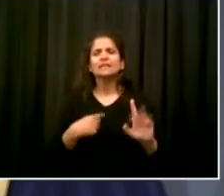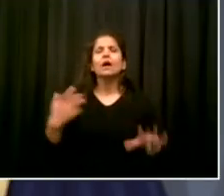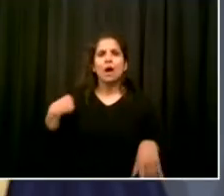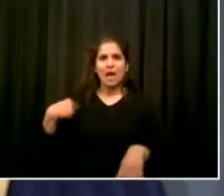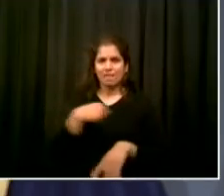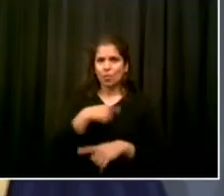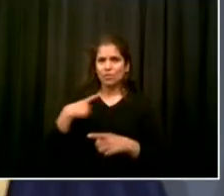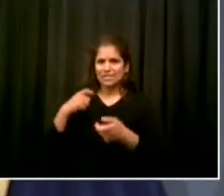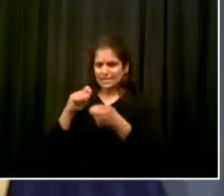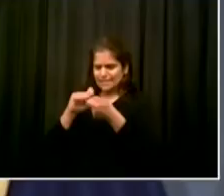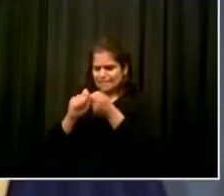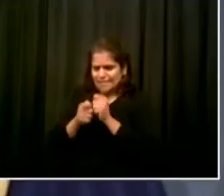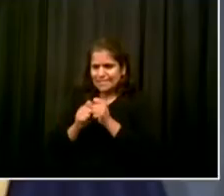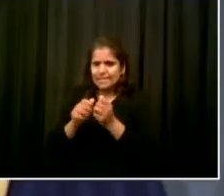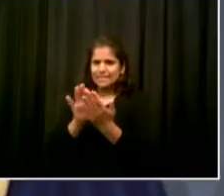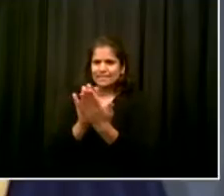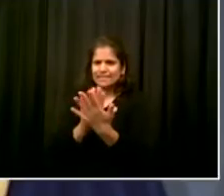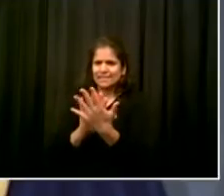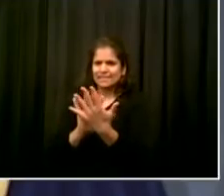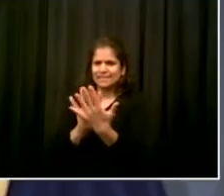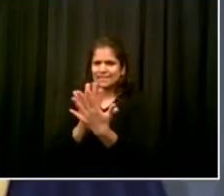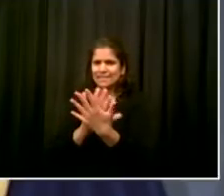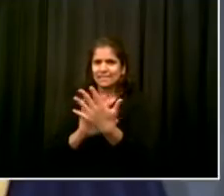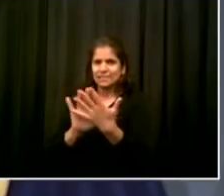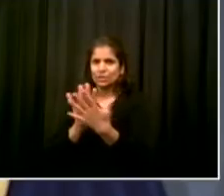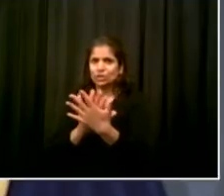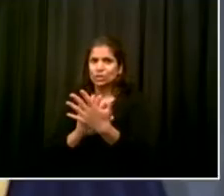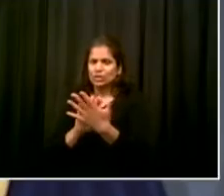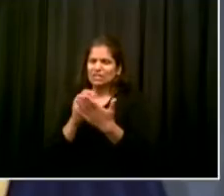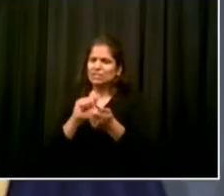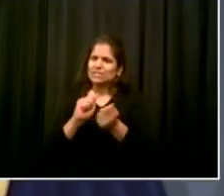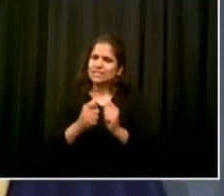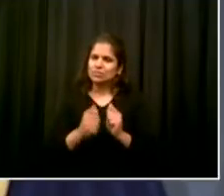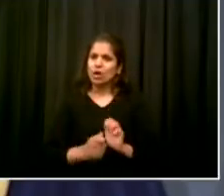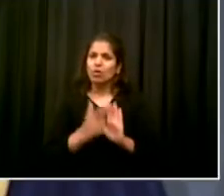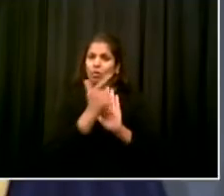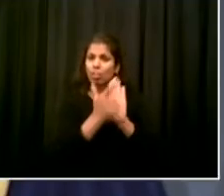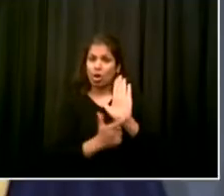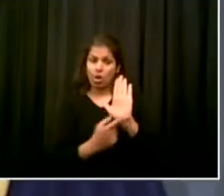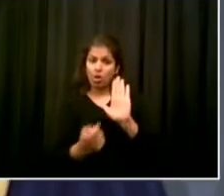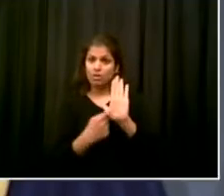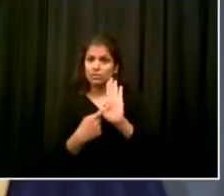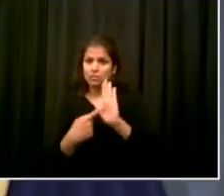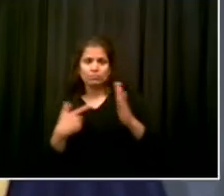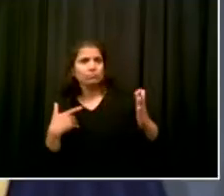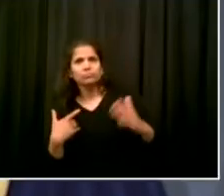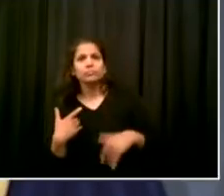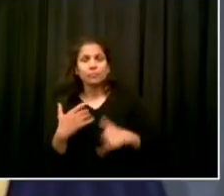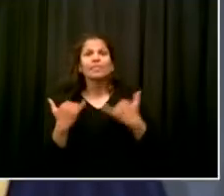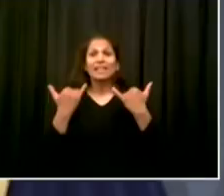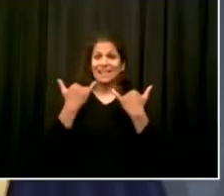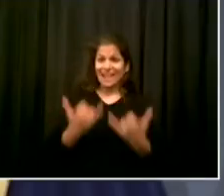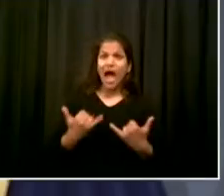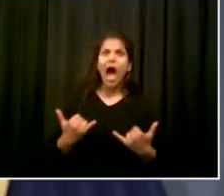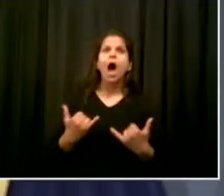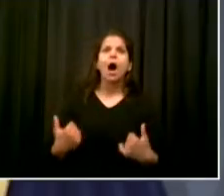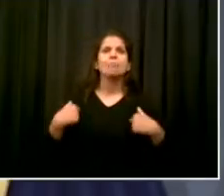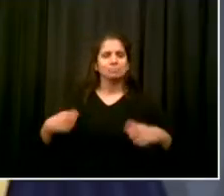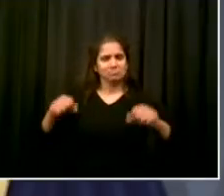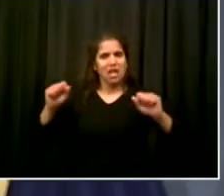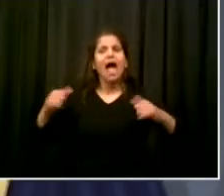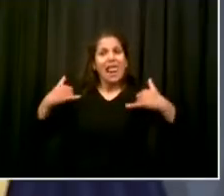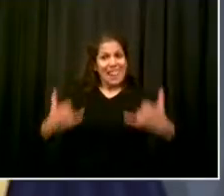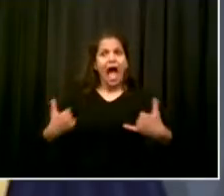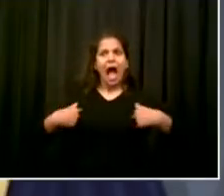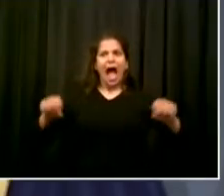time, that law is changed, and now we have the ability to be transparent. So I don't accept, honestly, I don't accept the